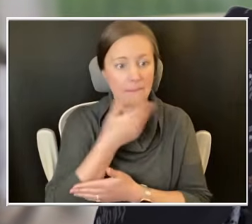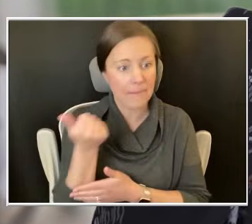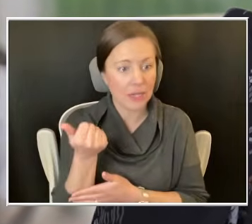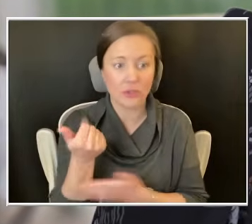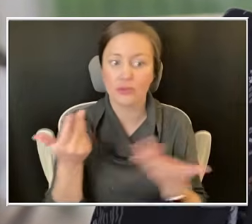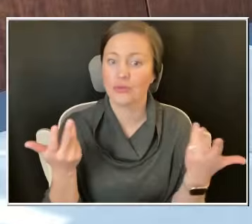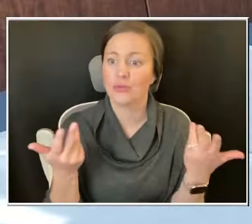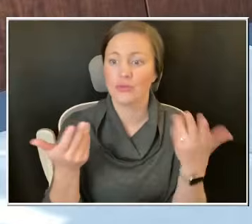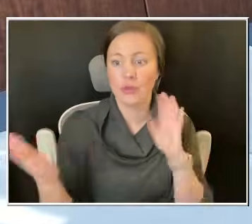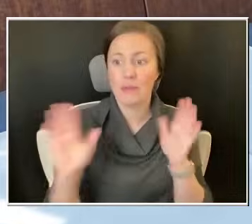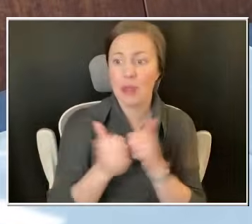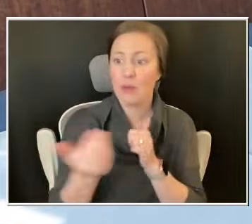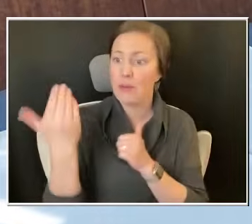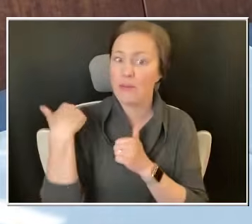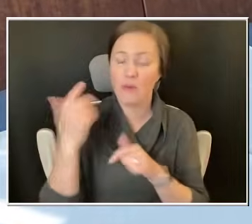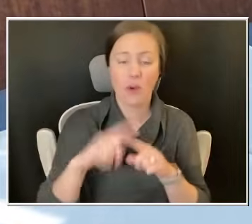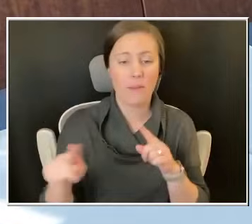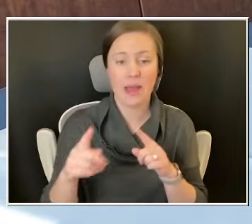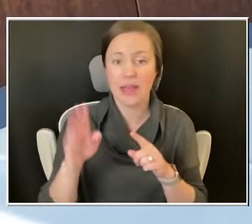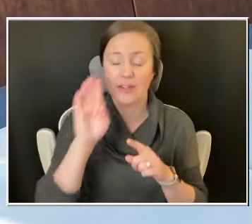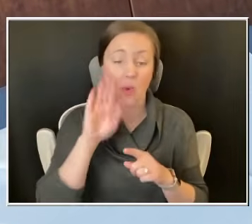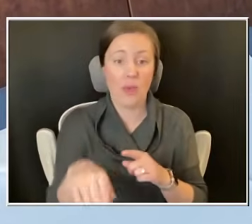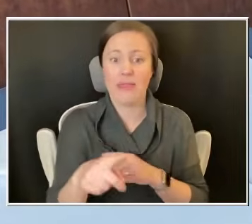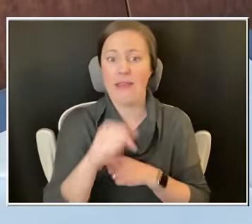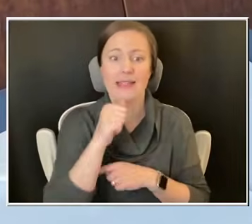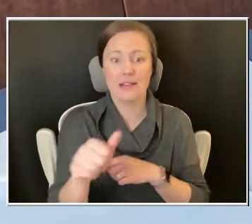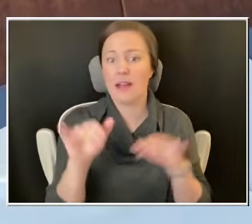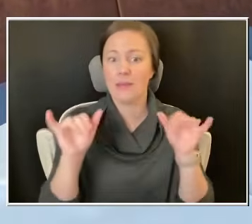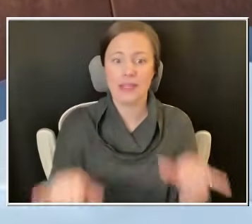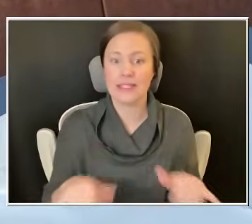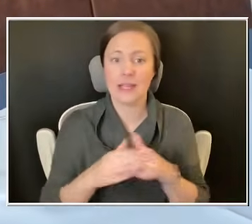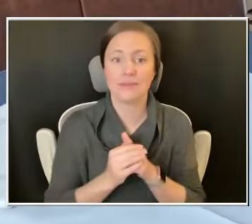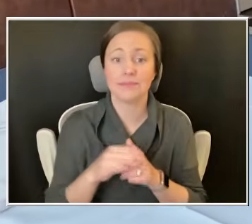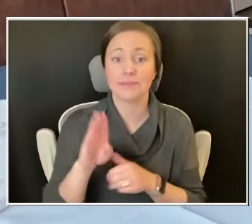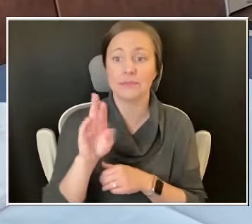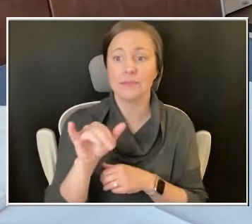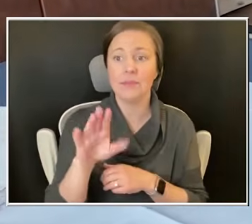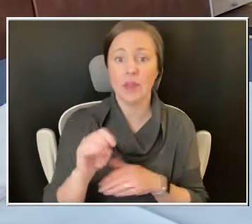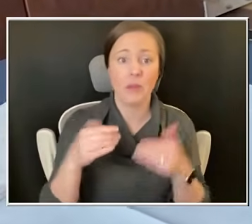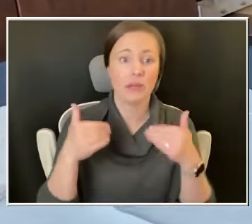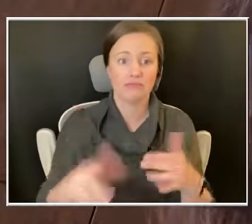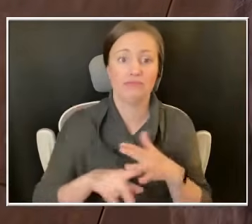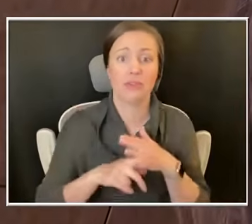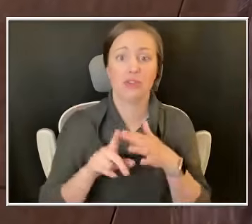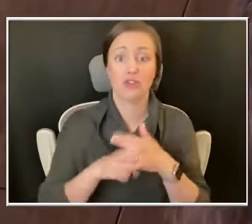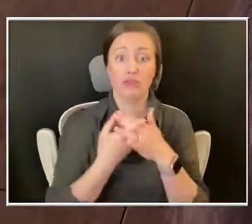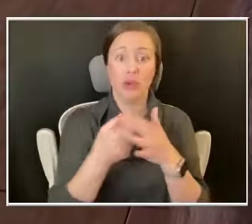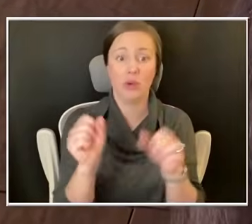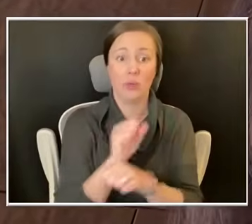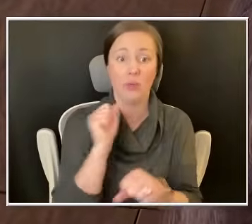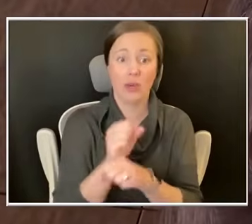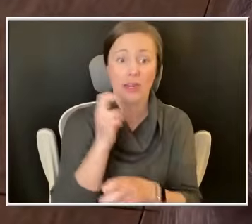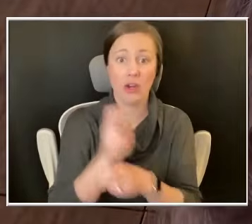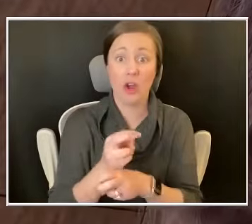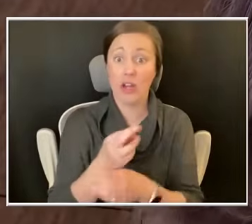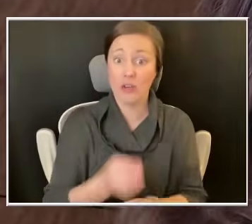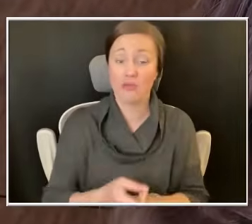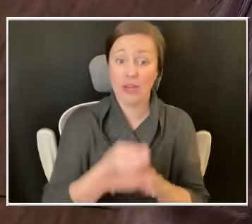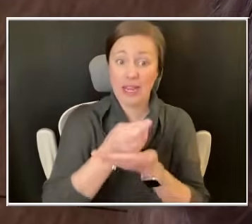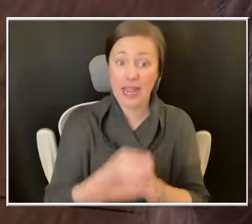to be the same. Brie got to work in rehab. There you go. Facing